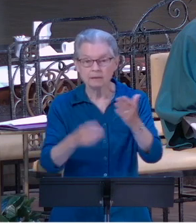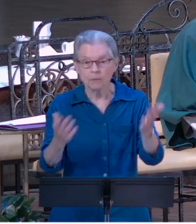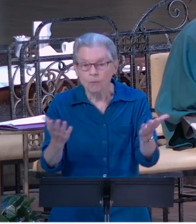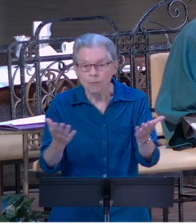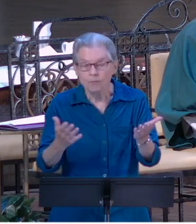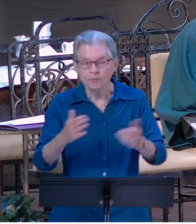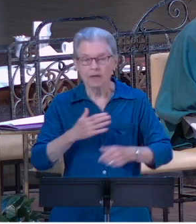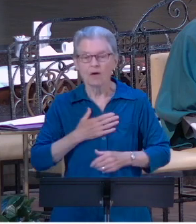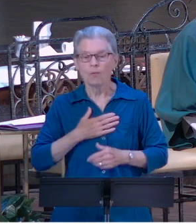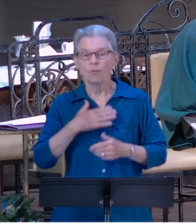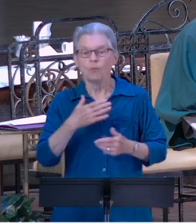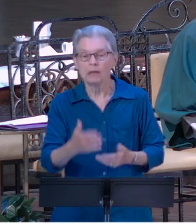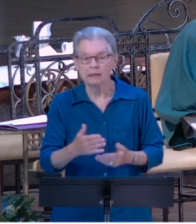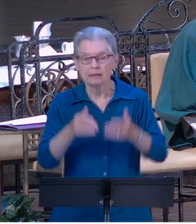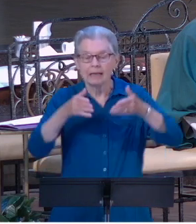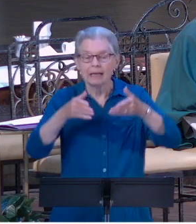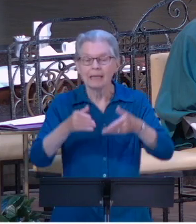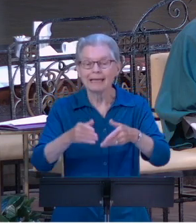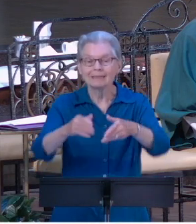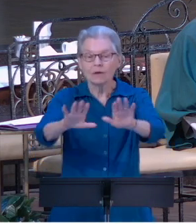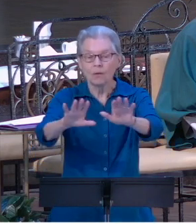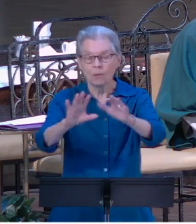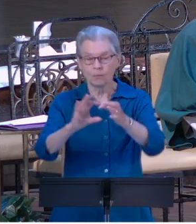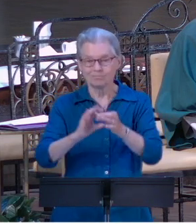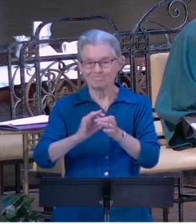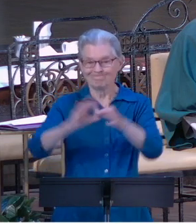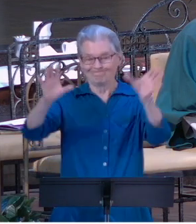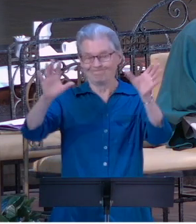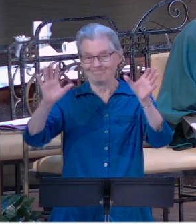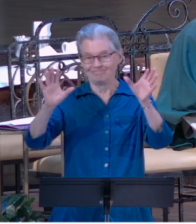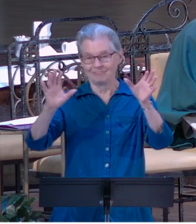go of our need to be perfect or right.